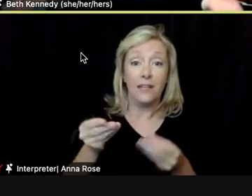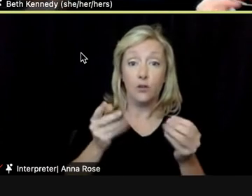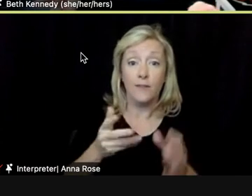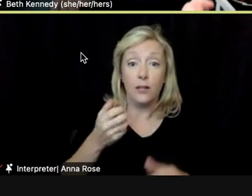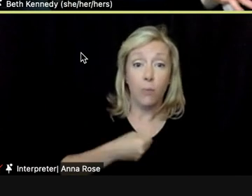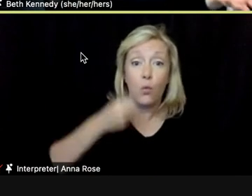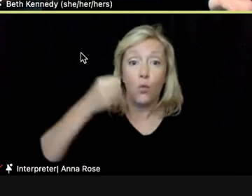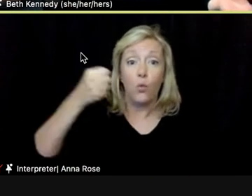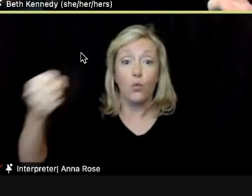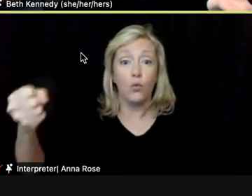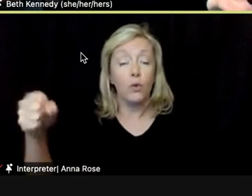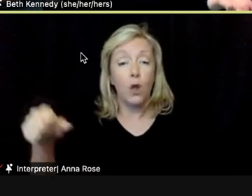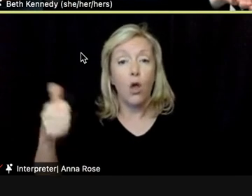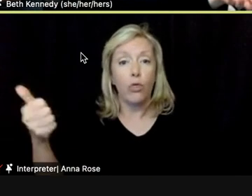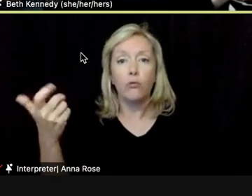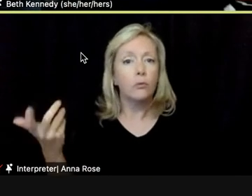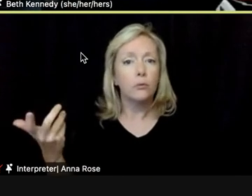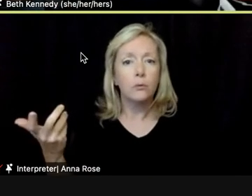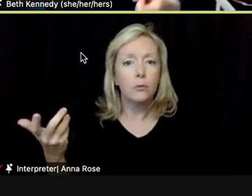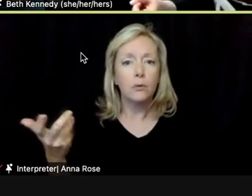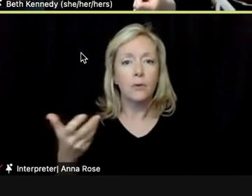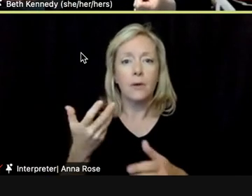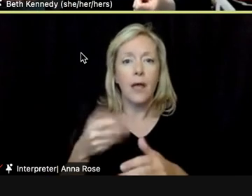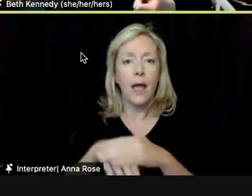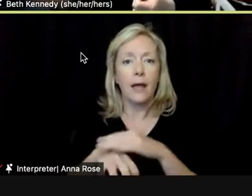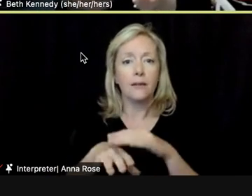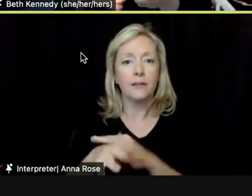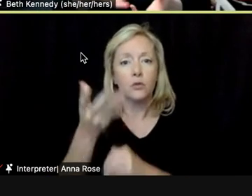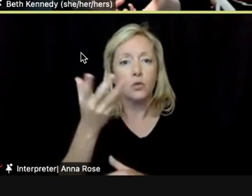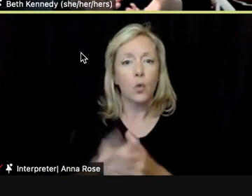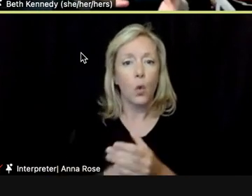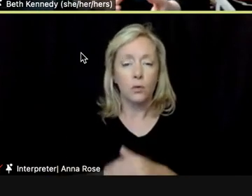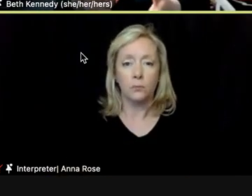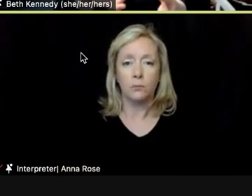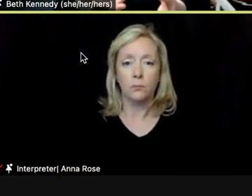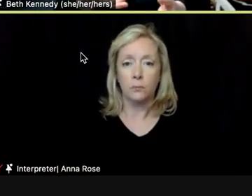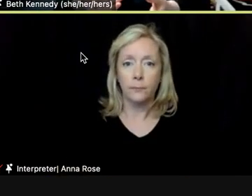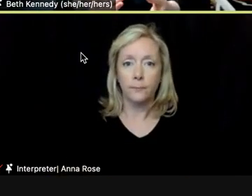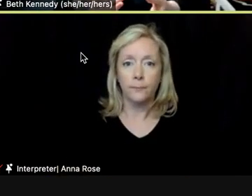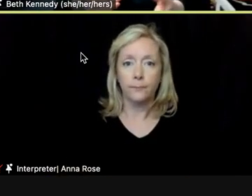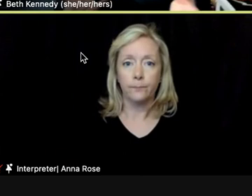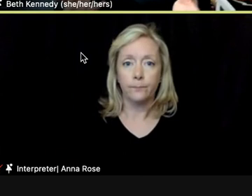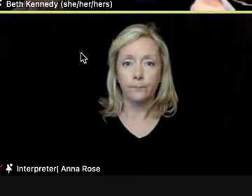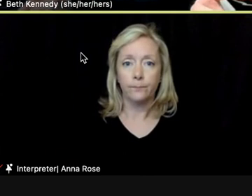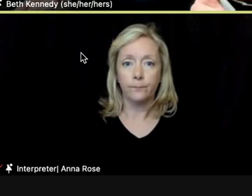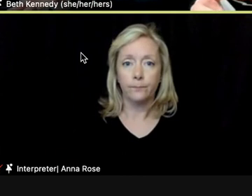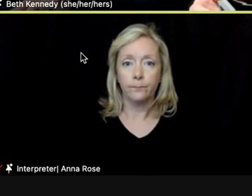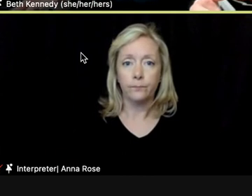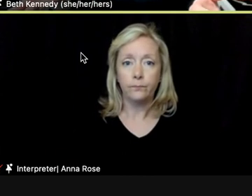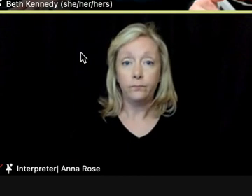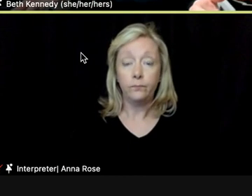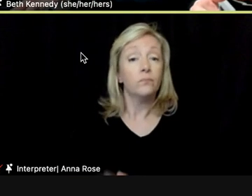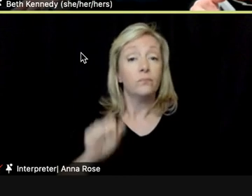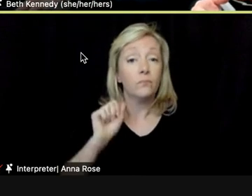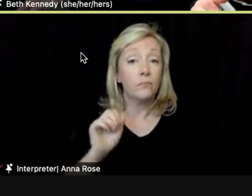isn't strong in intervention, maybe someone else pops in and is providing access. And in that case,